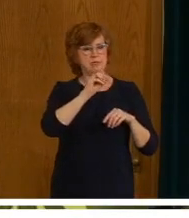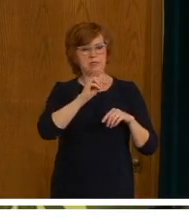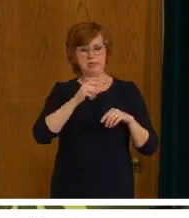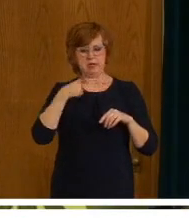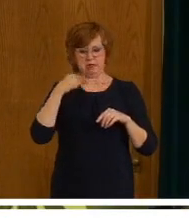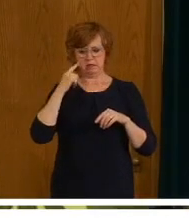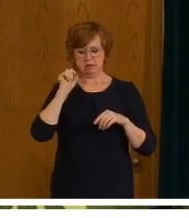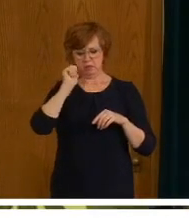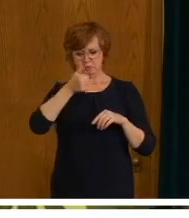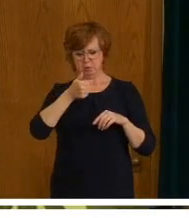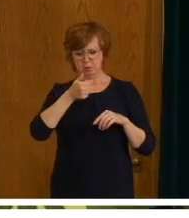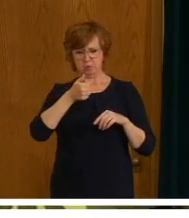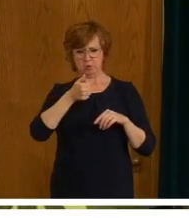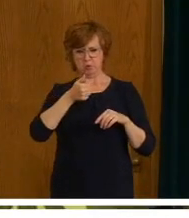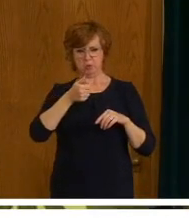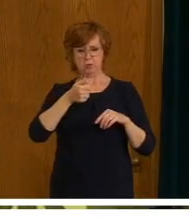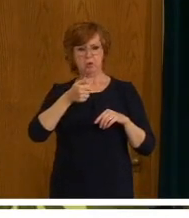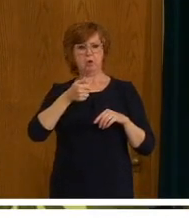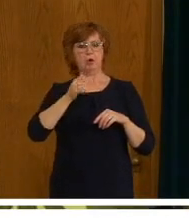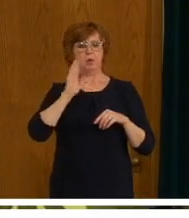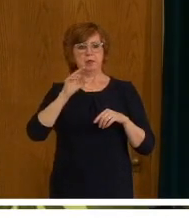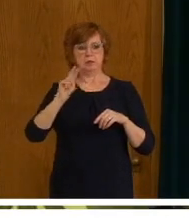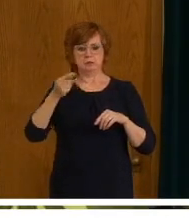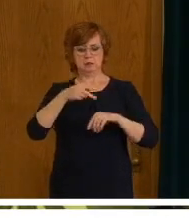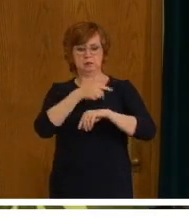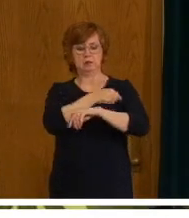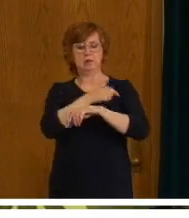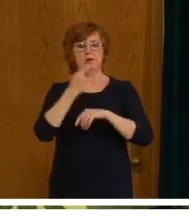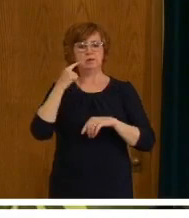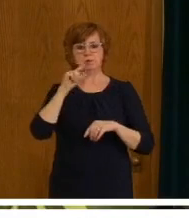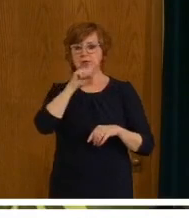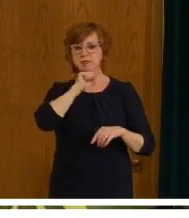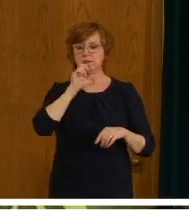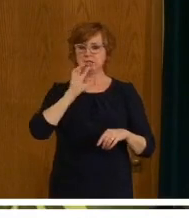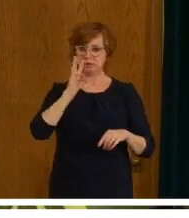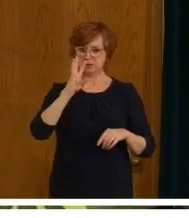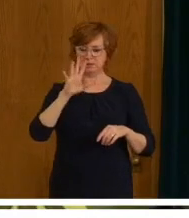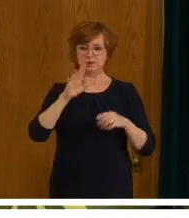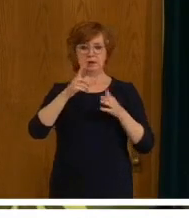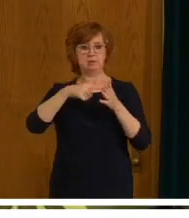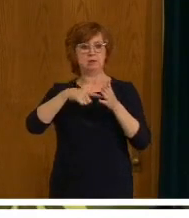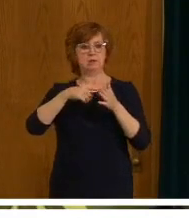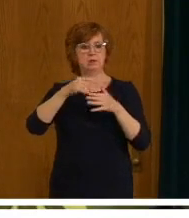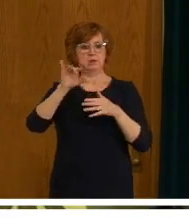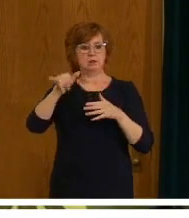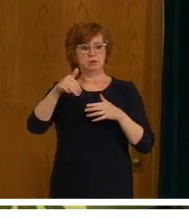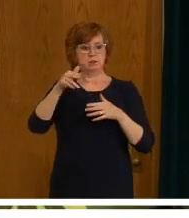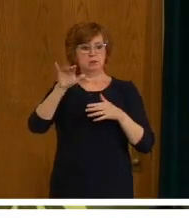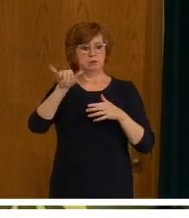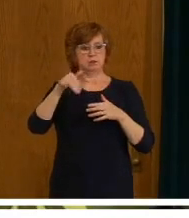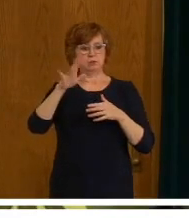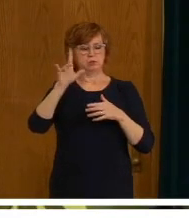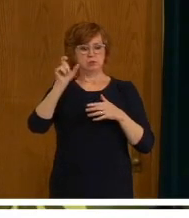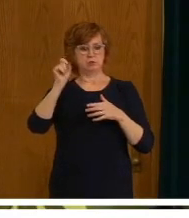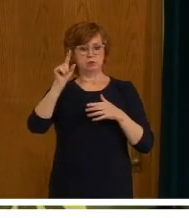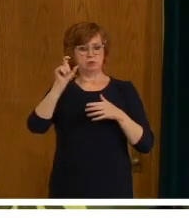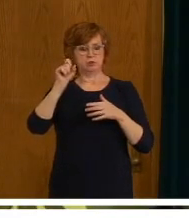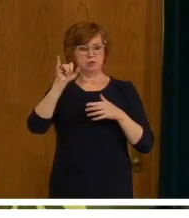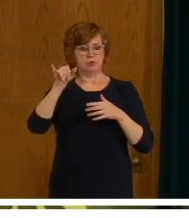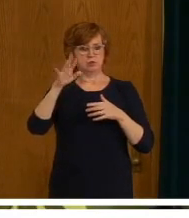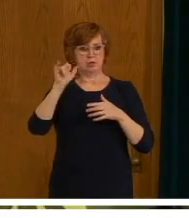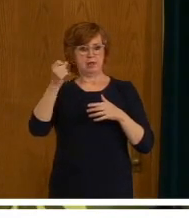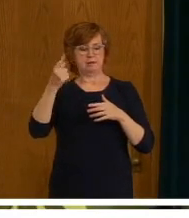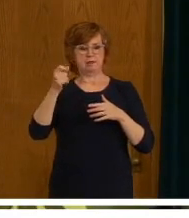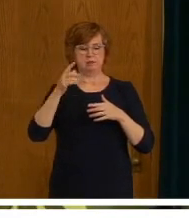dose strategy. If you look out to July 11th, we'll be well into making those second doses available to Saskatchewan people by that point